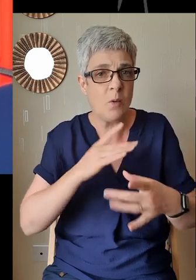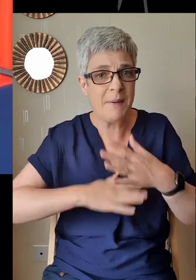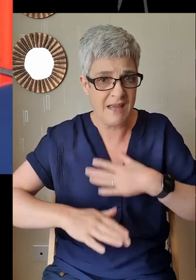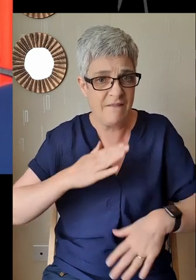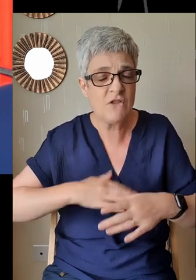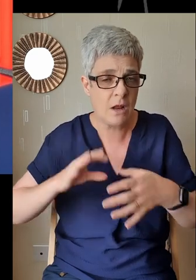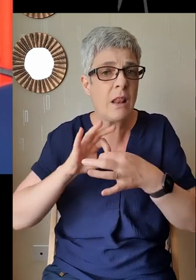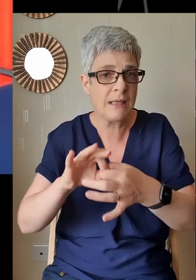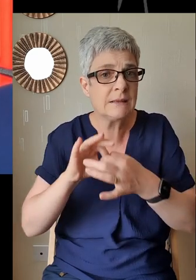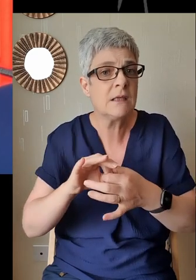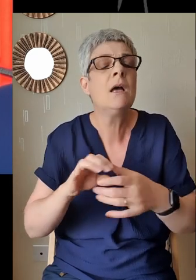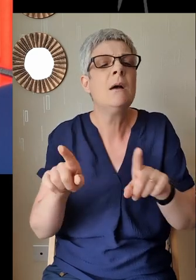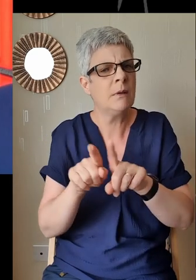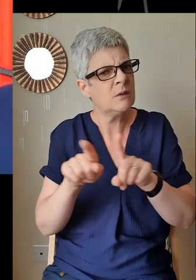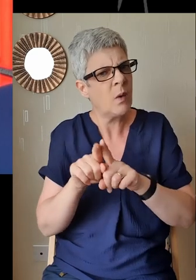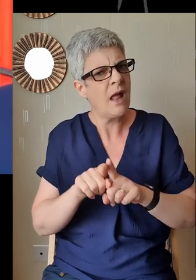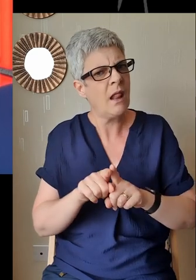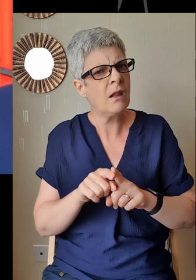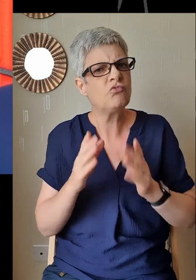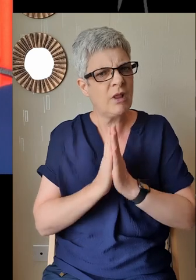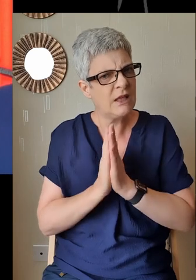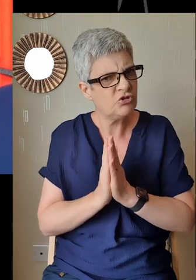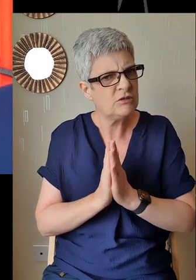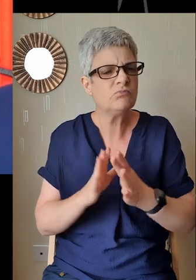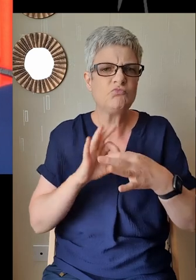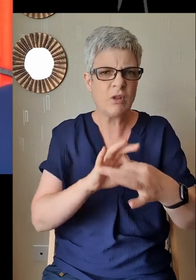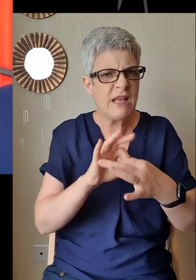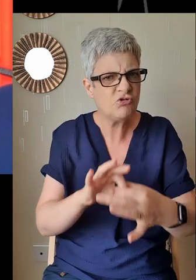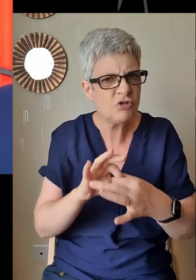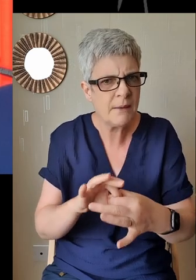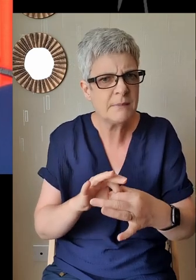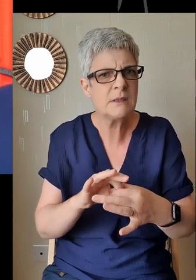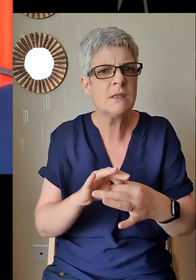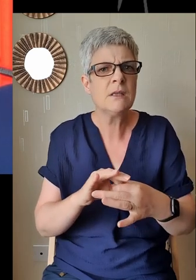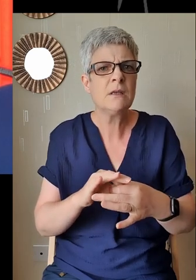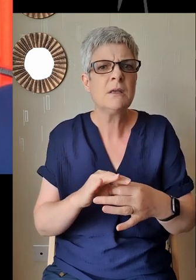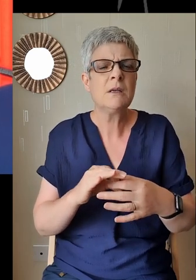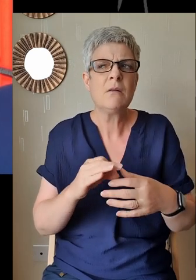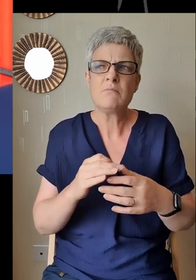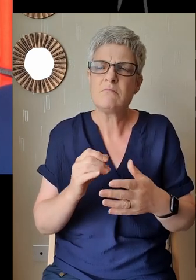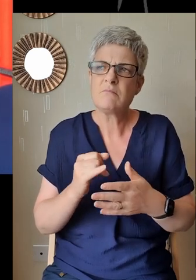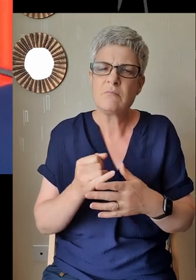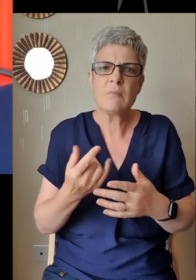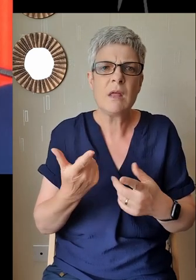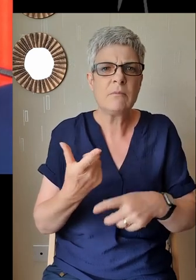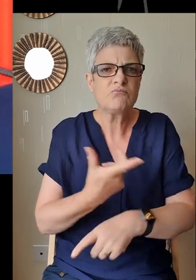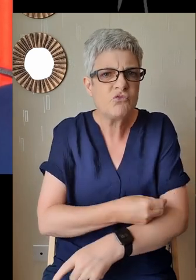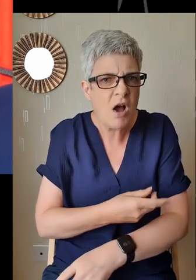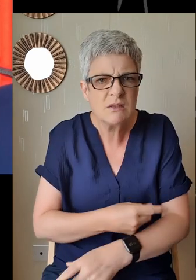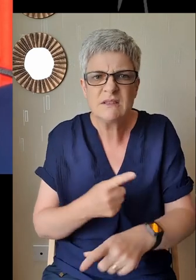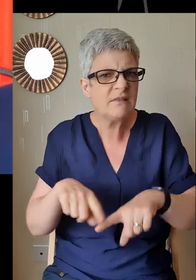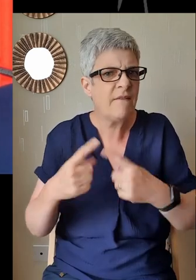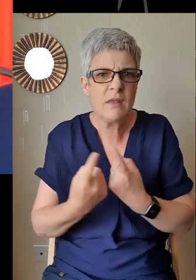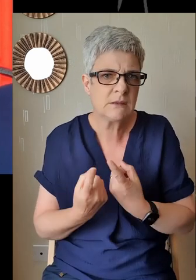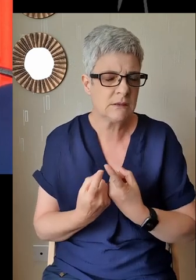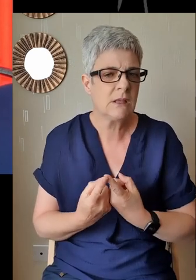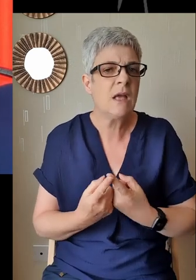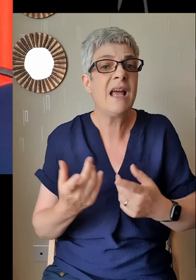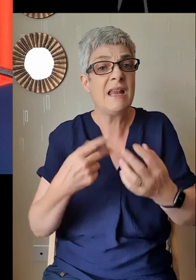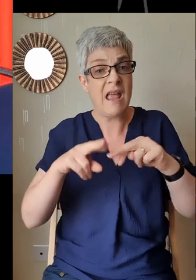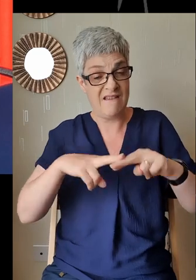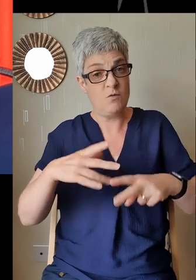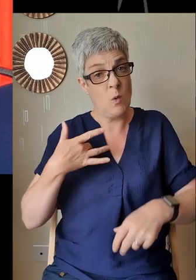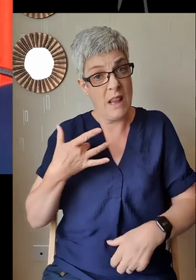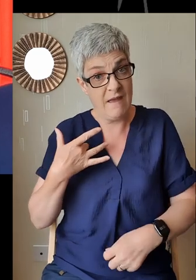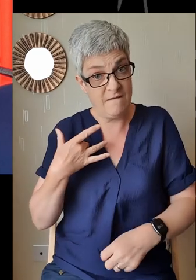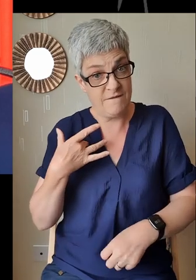to religion, to relationships, to substance abuse. And those who live according to these desires and